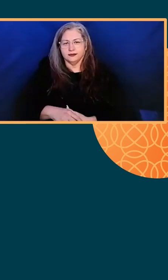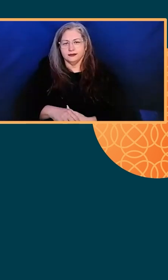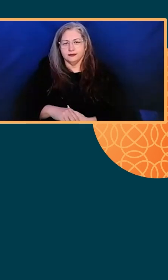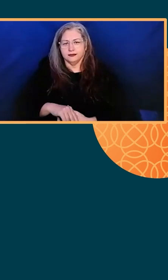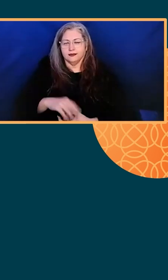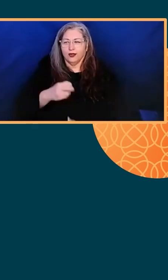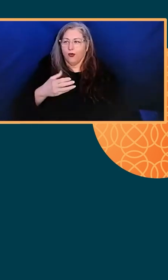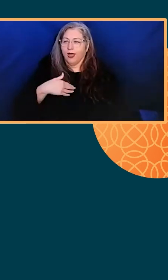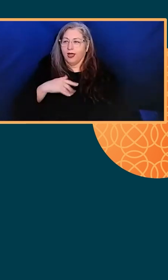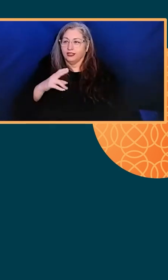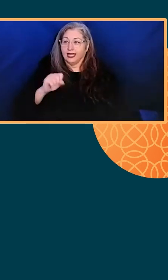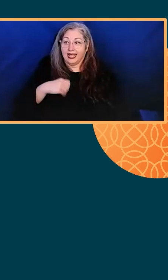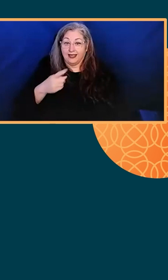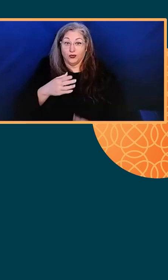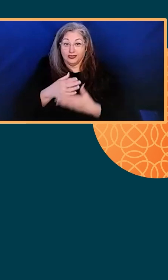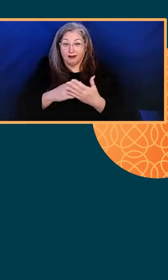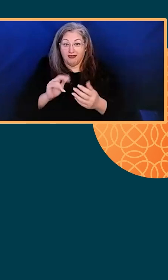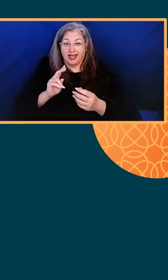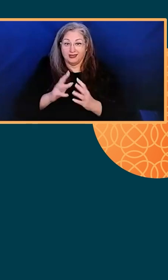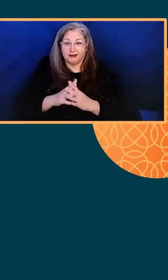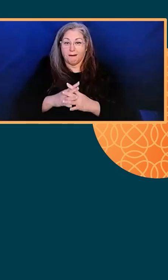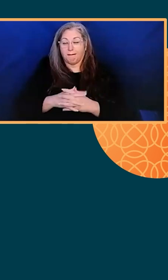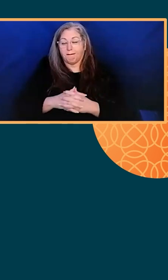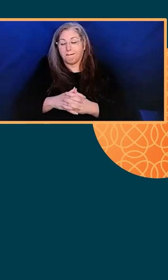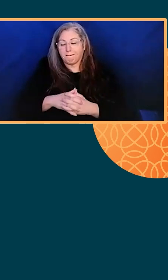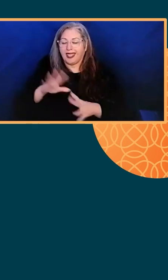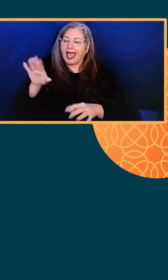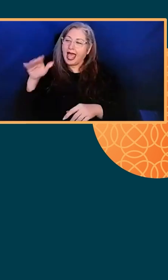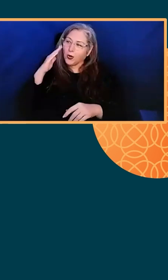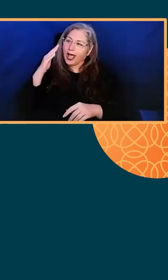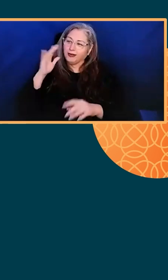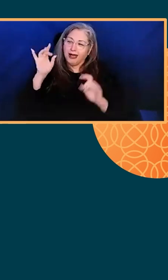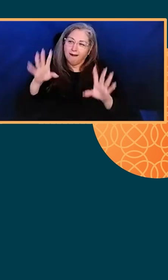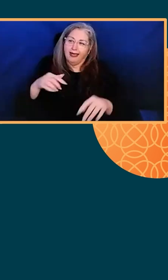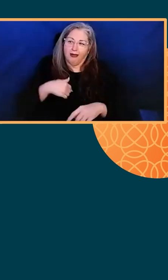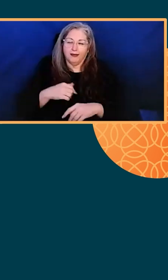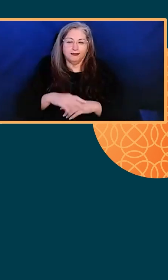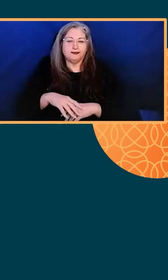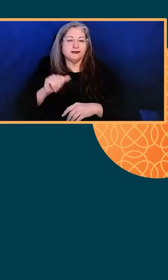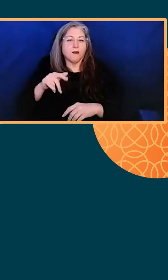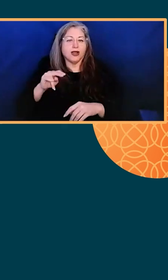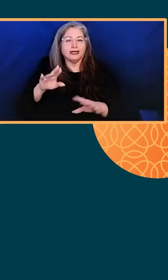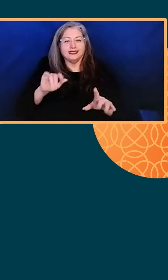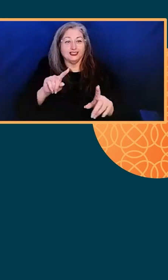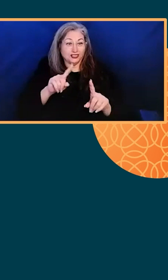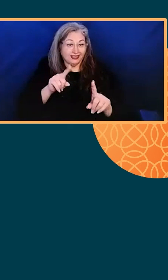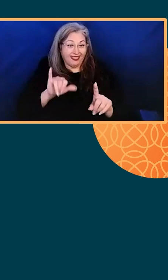Oh my gosh, can I give you some of that history? I know, This I'm is terrible. Yeah, just